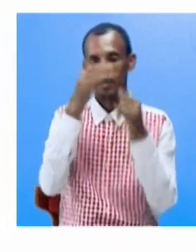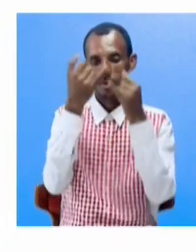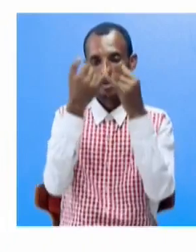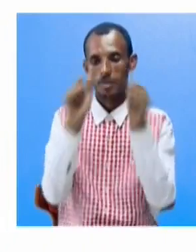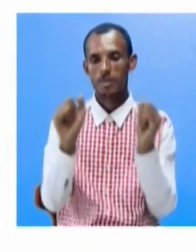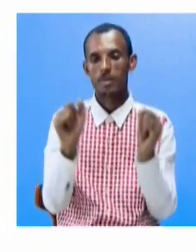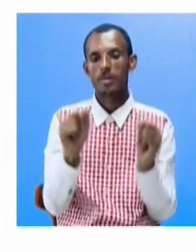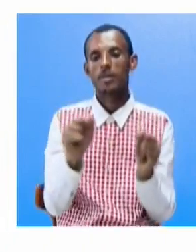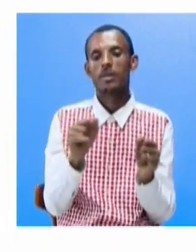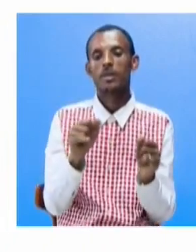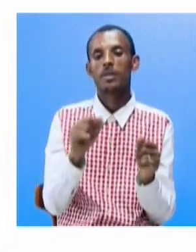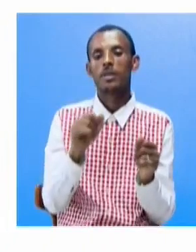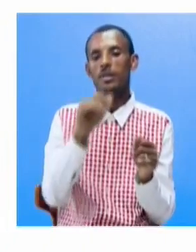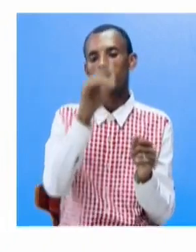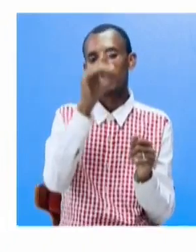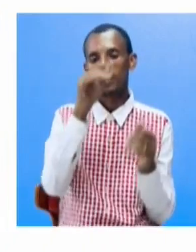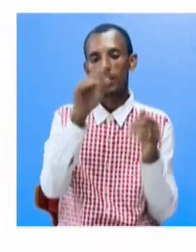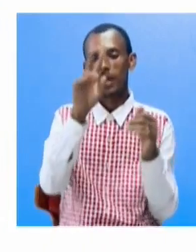equal parts.